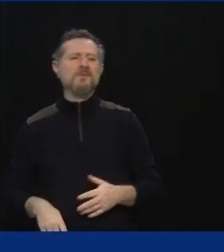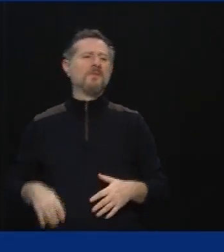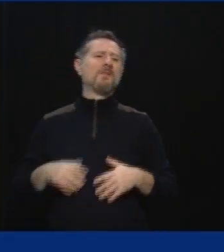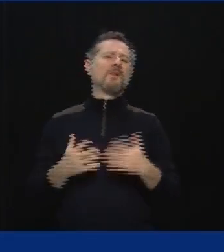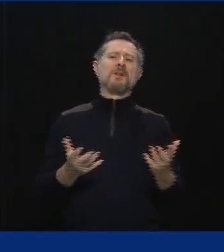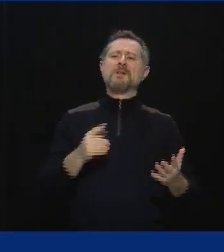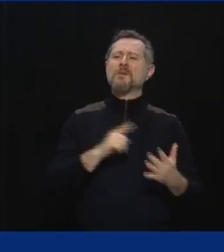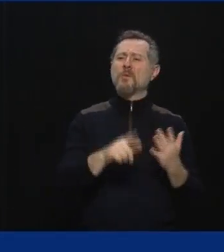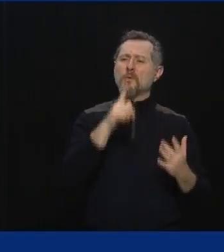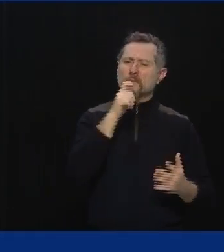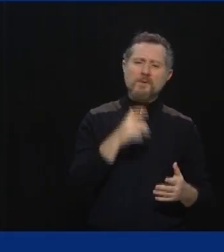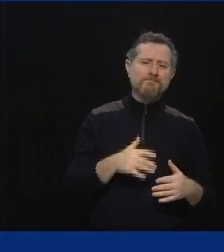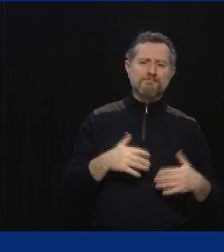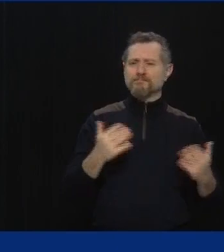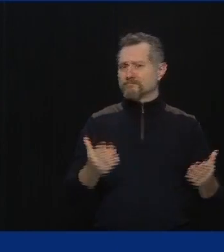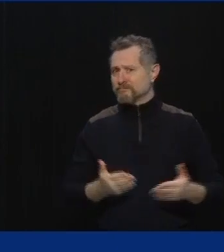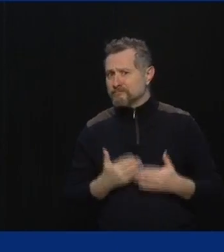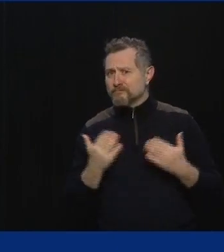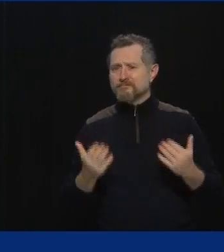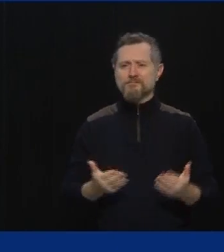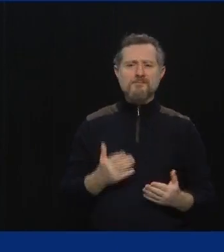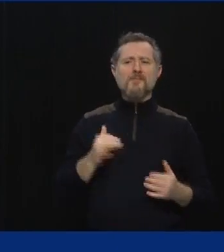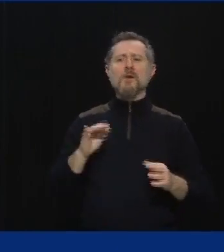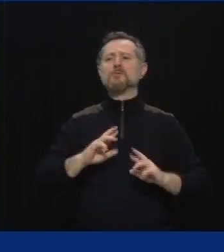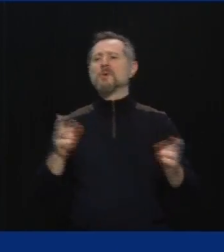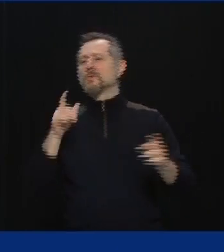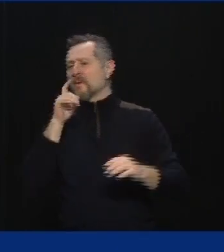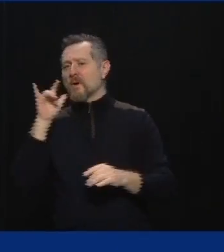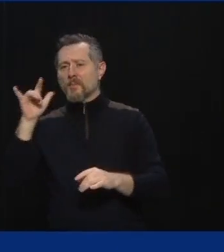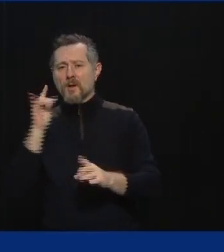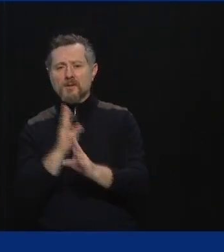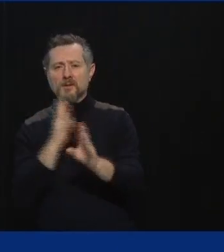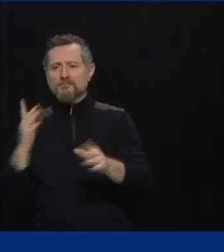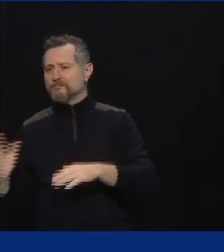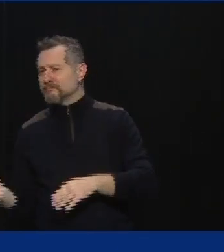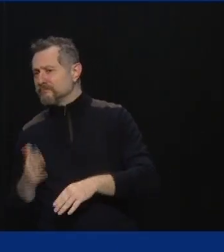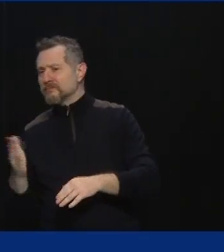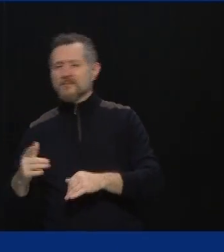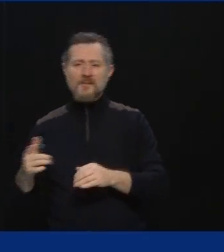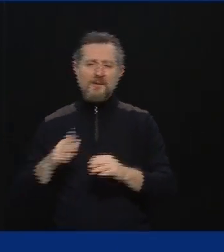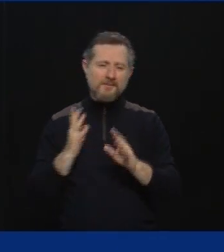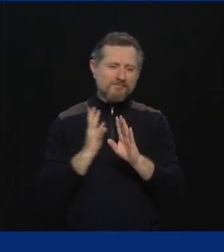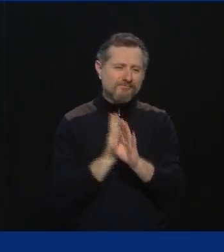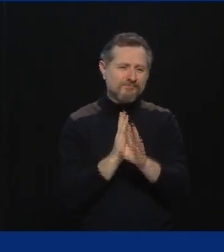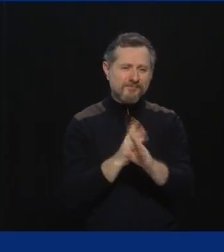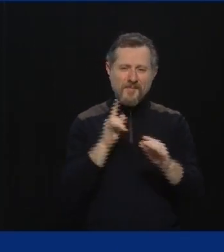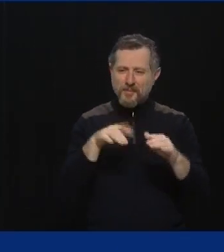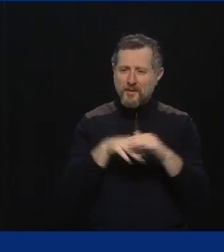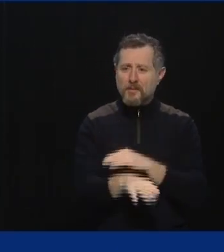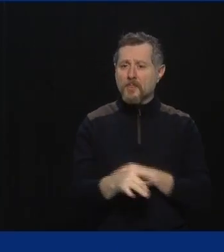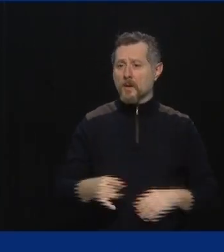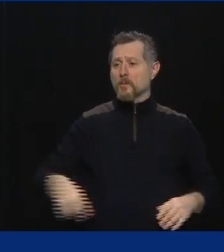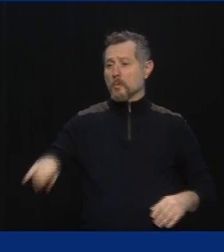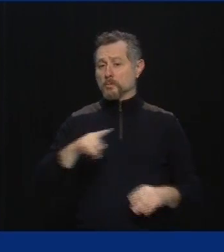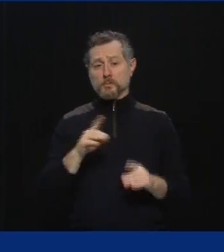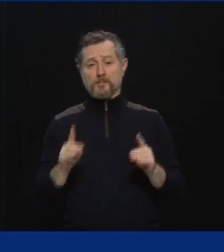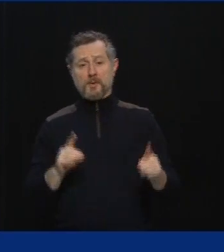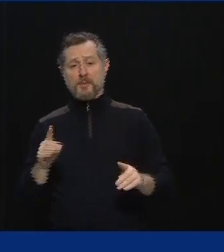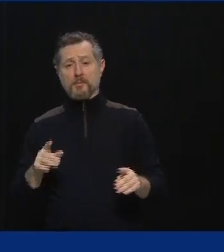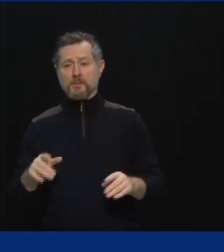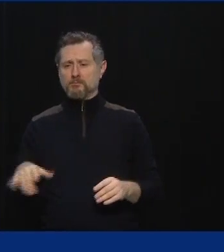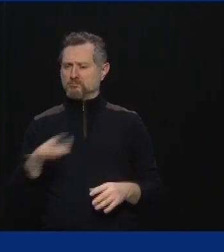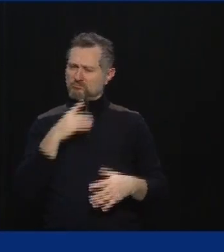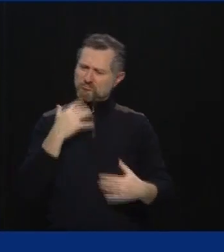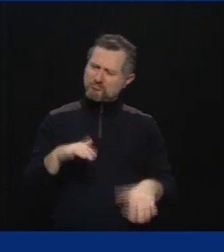are continuing to line us up in some fashion to get board a plane. These are the people who have been there